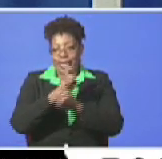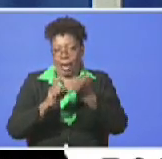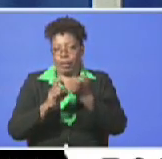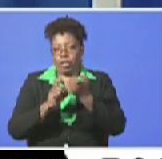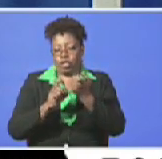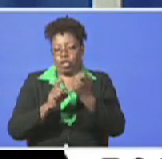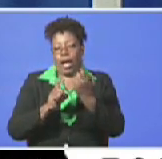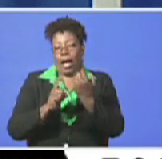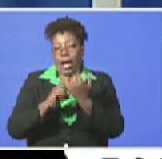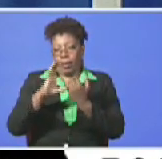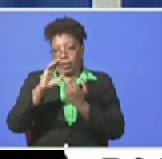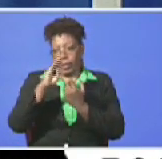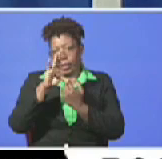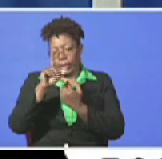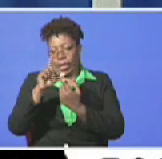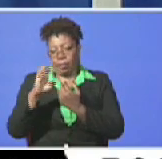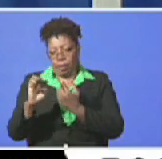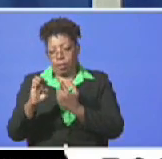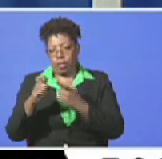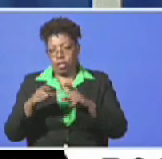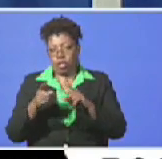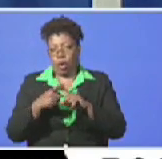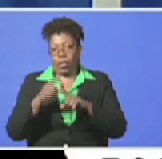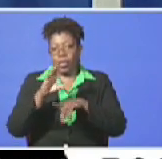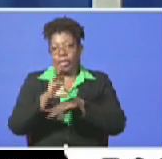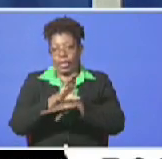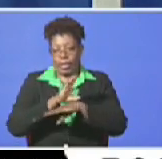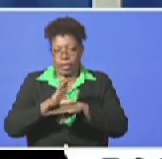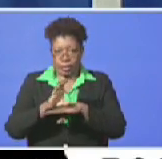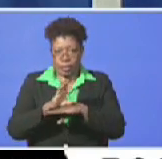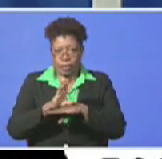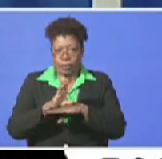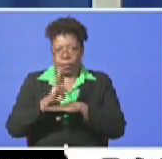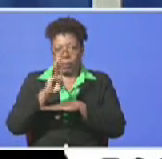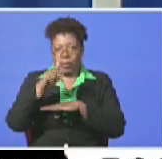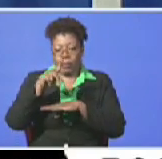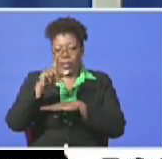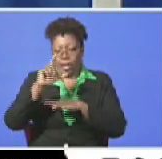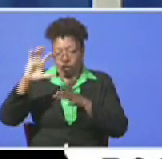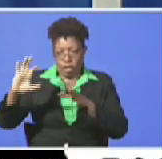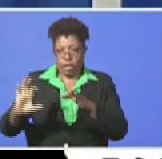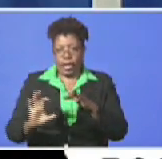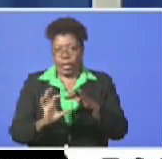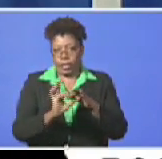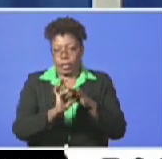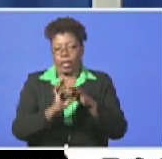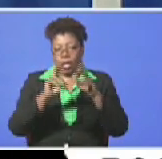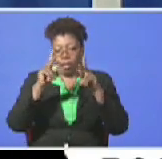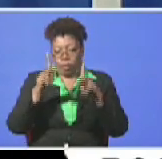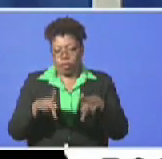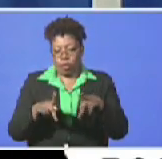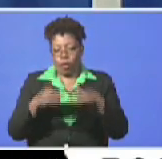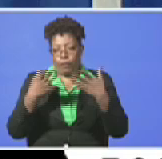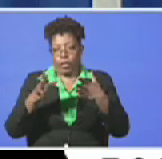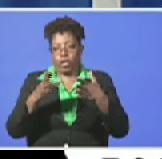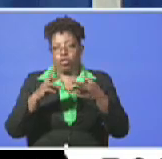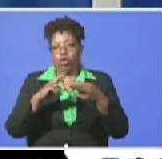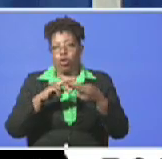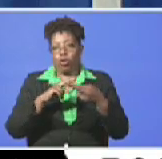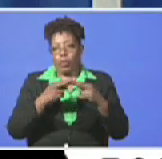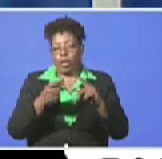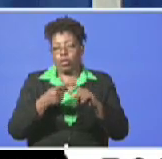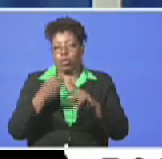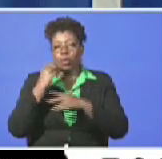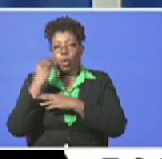storm continues on the Keys. BPL teams are reconnecting customers who have completed repairs to their homes and